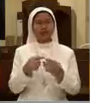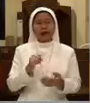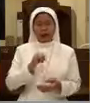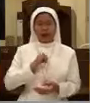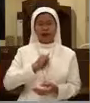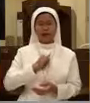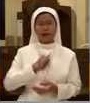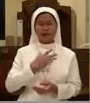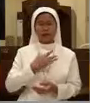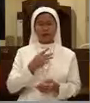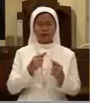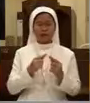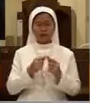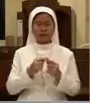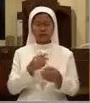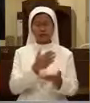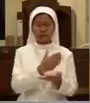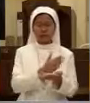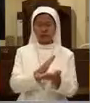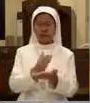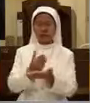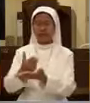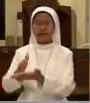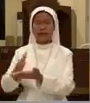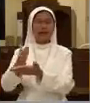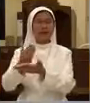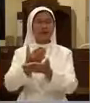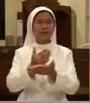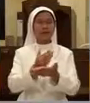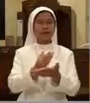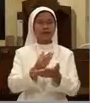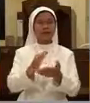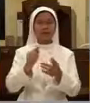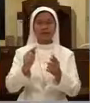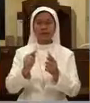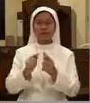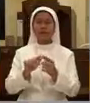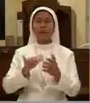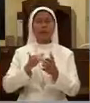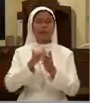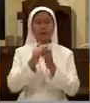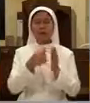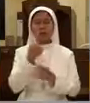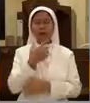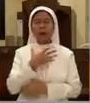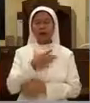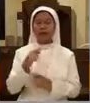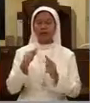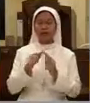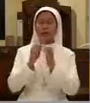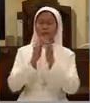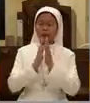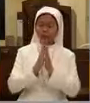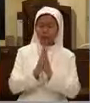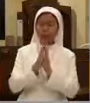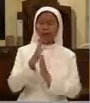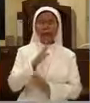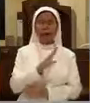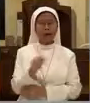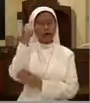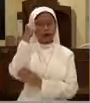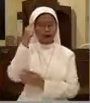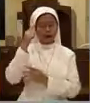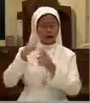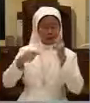ibabahagi sa iba pang mga ibig manalangin at magnilay, which is a very